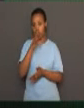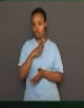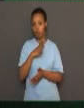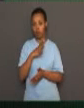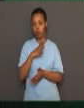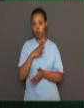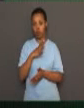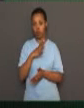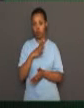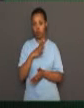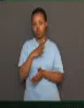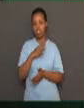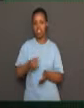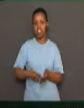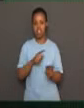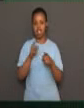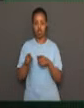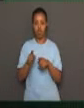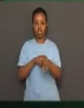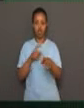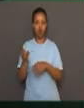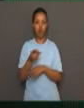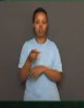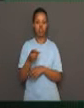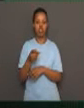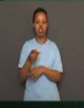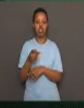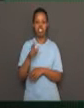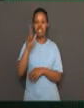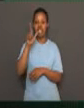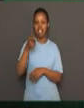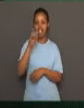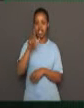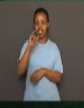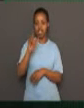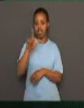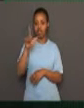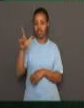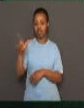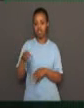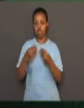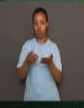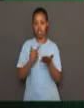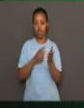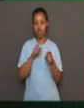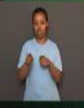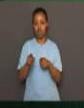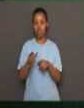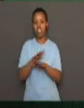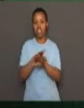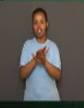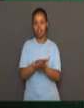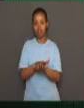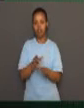have temporary pharyngeal pouches which echo the gill pouches of our ancient fish ancestors.